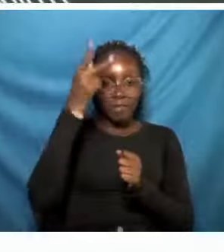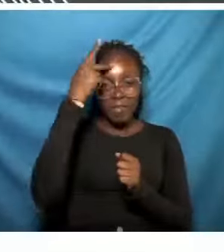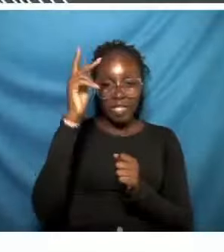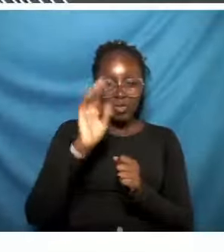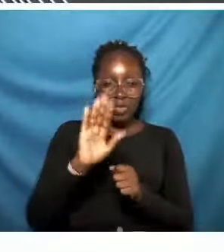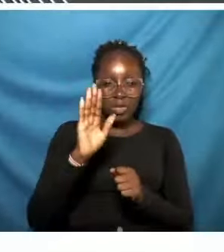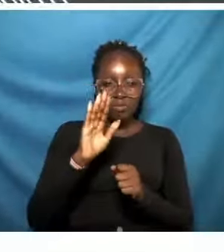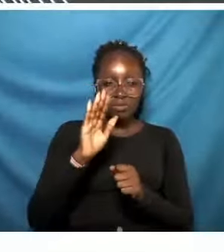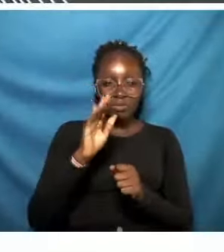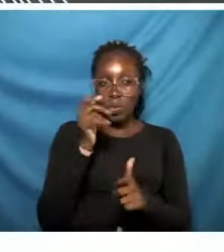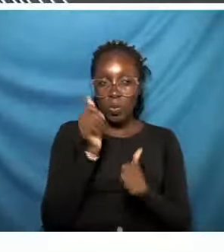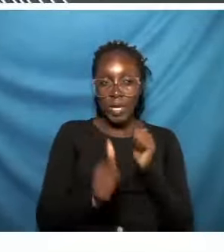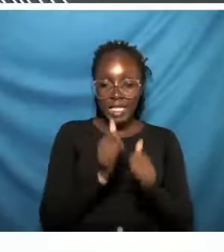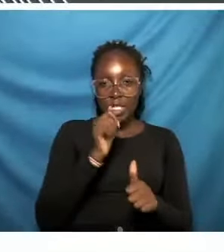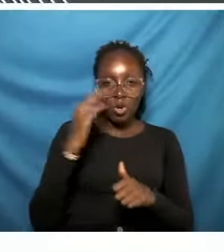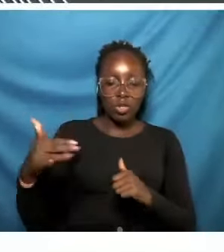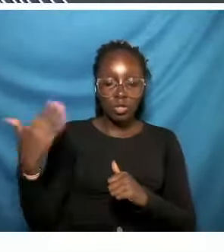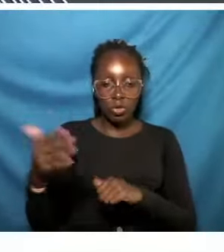soul.